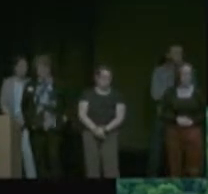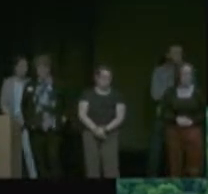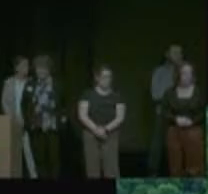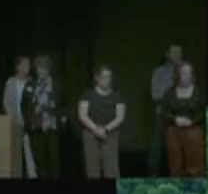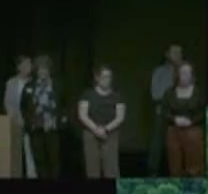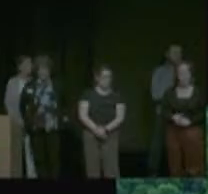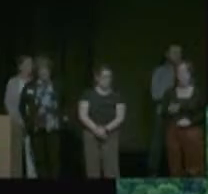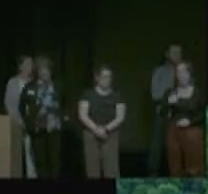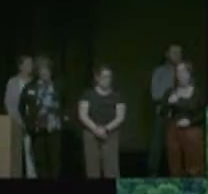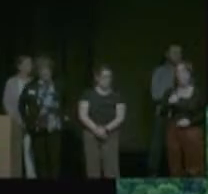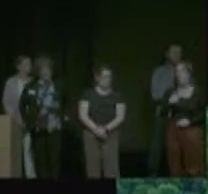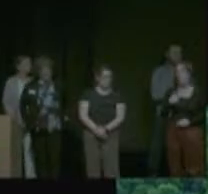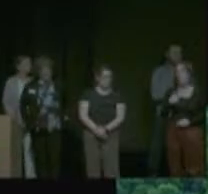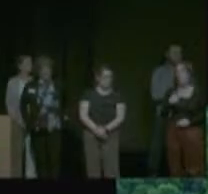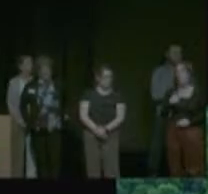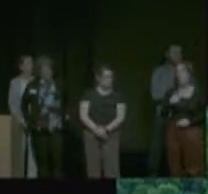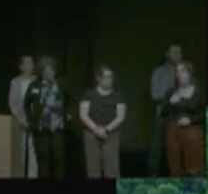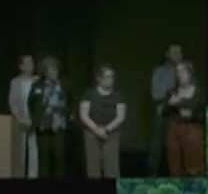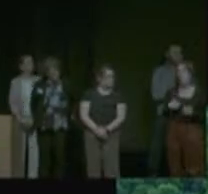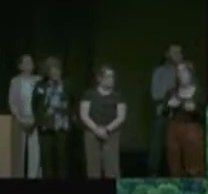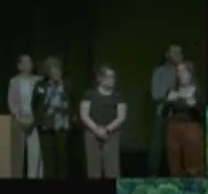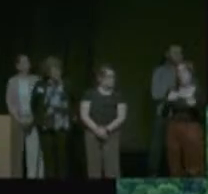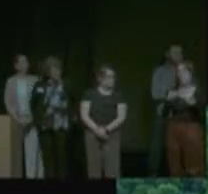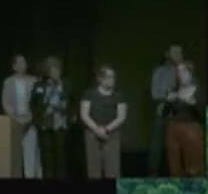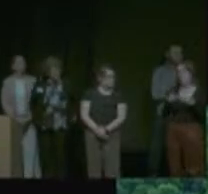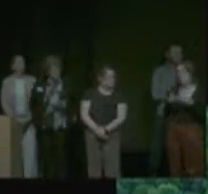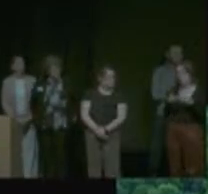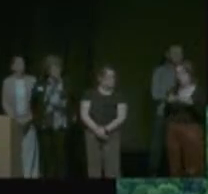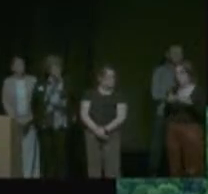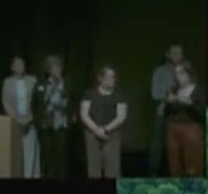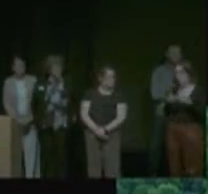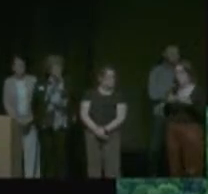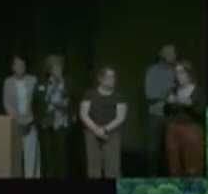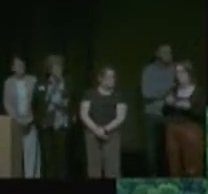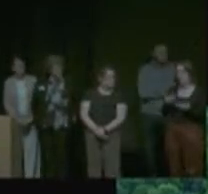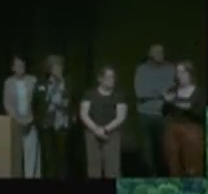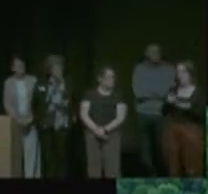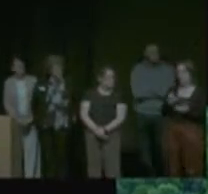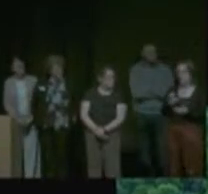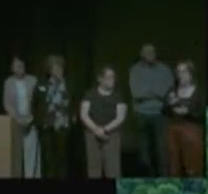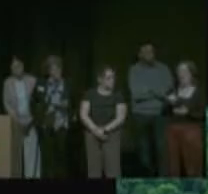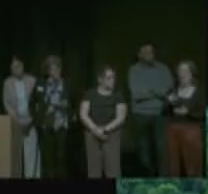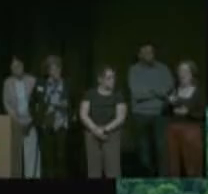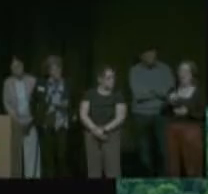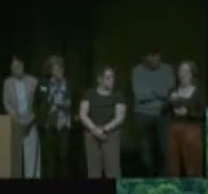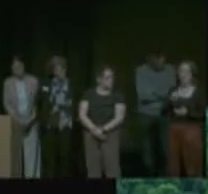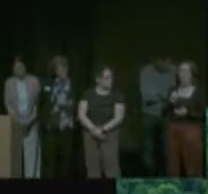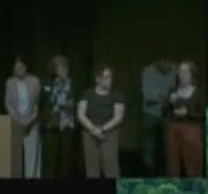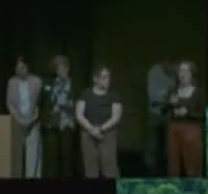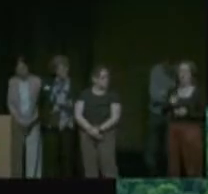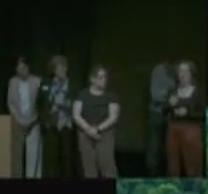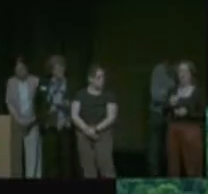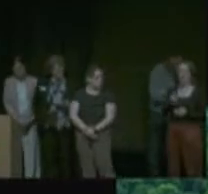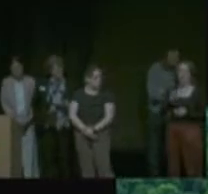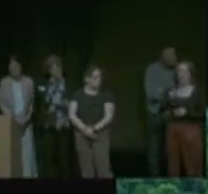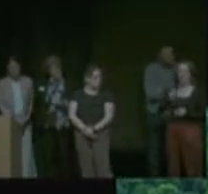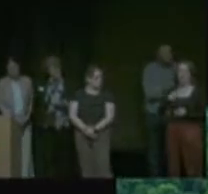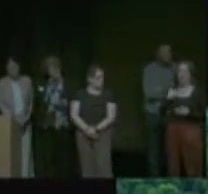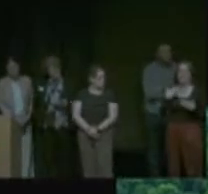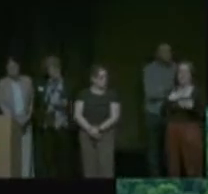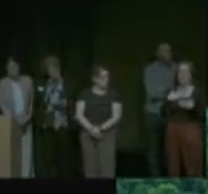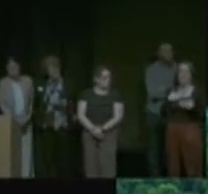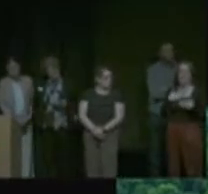I live across the little Cuyahoga River from the final dumping site for the sediment, and I was pleased to see that your